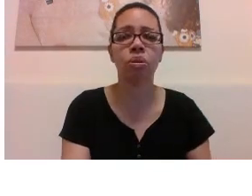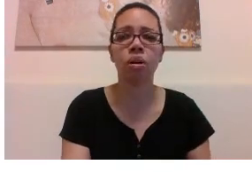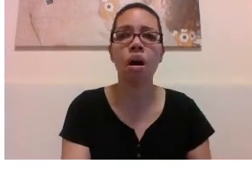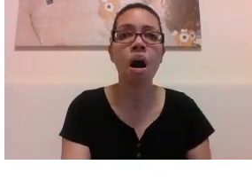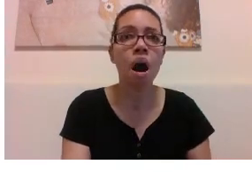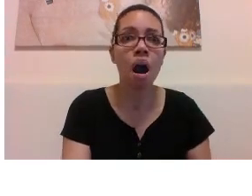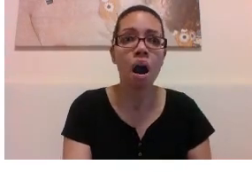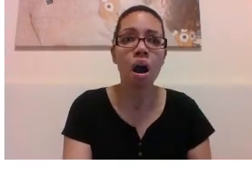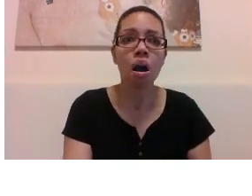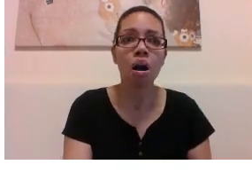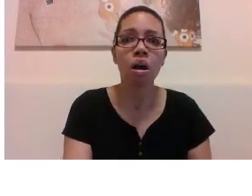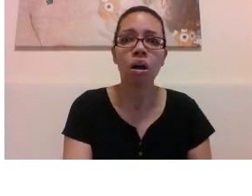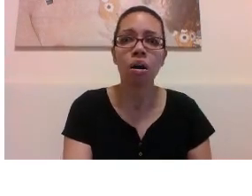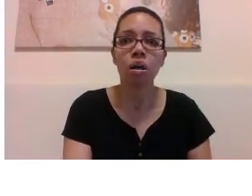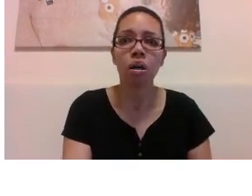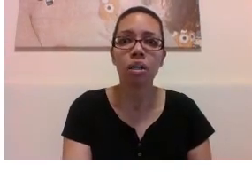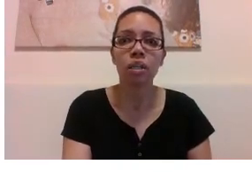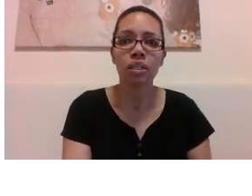zoo?